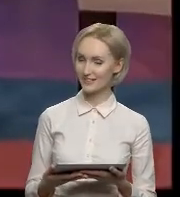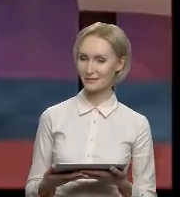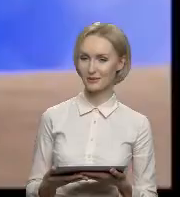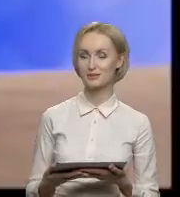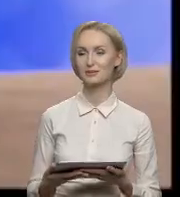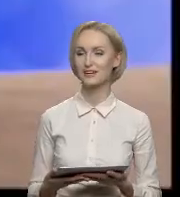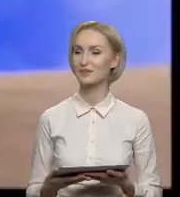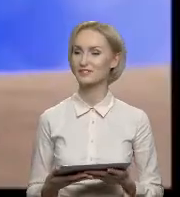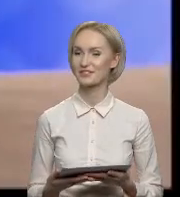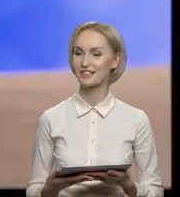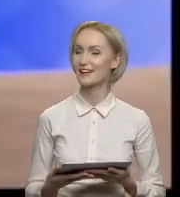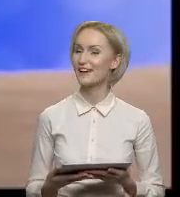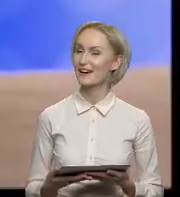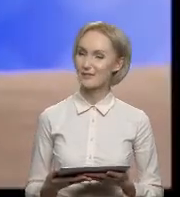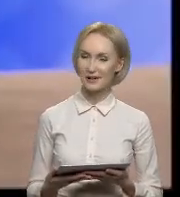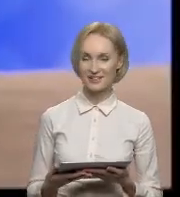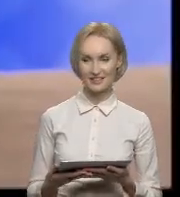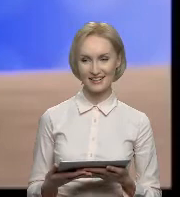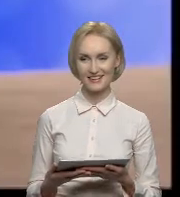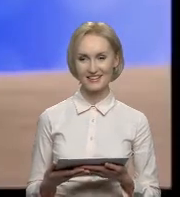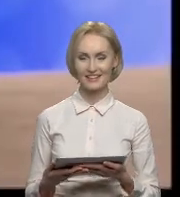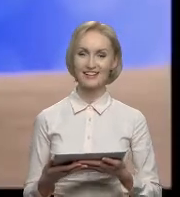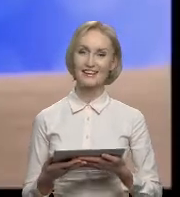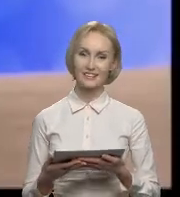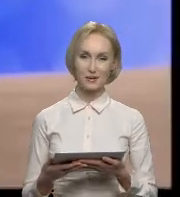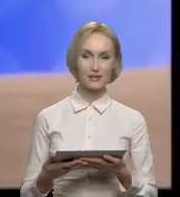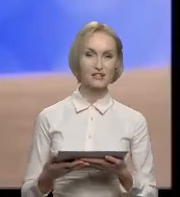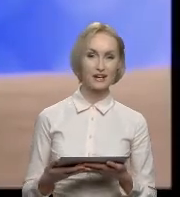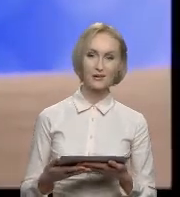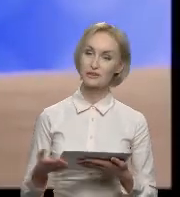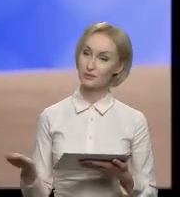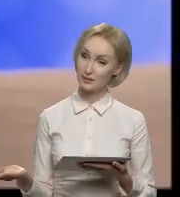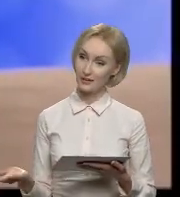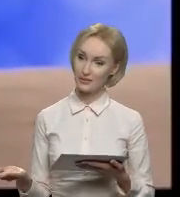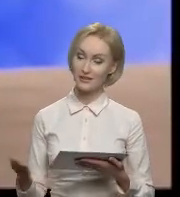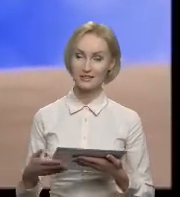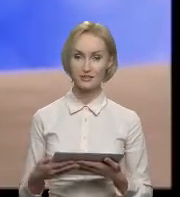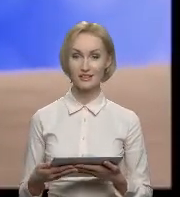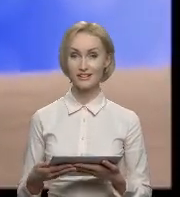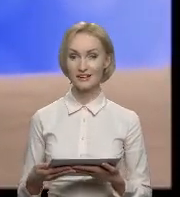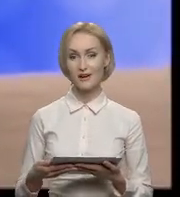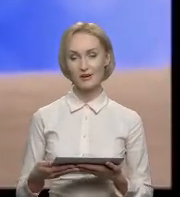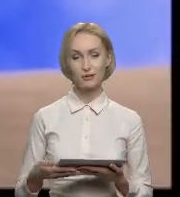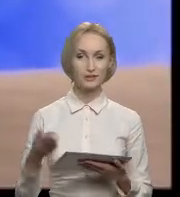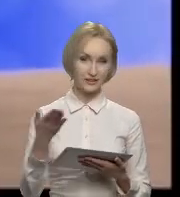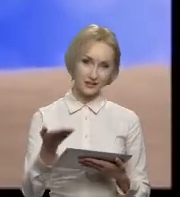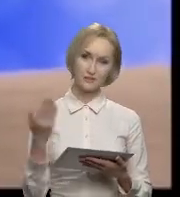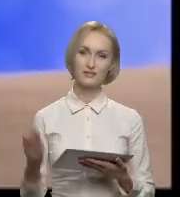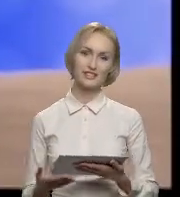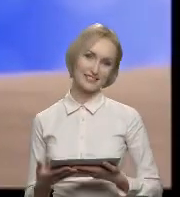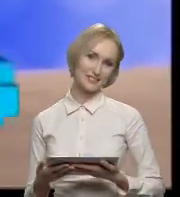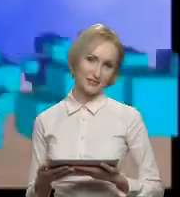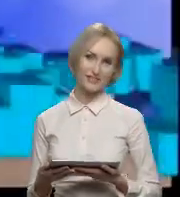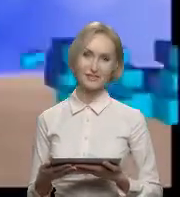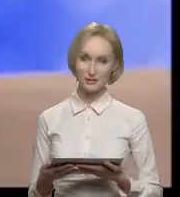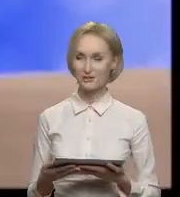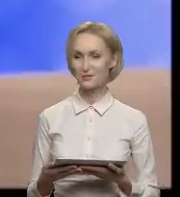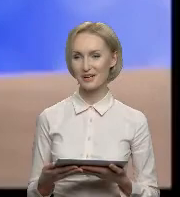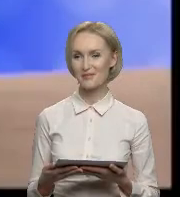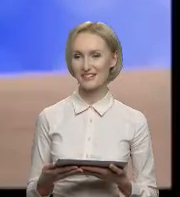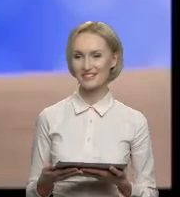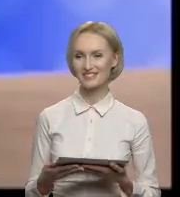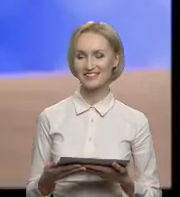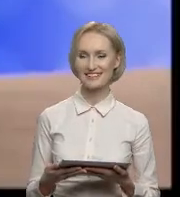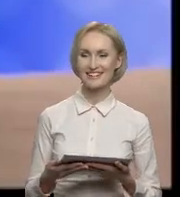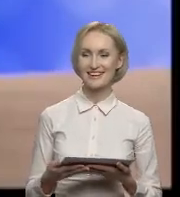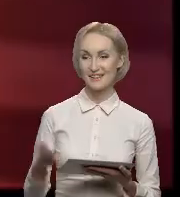he treats them like black sheep of the family. He treats them like they just came from out of a whole new country or something. Third world children. And then you two